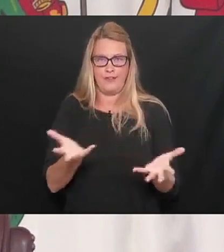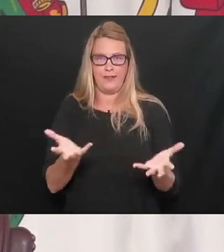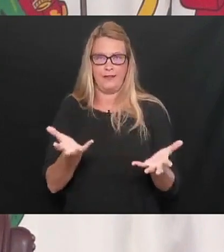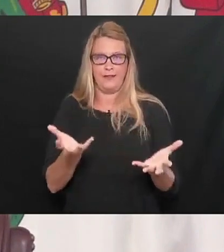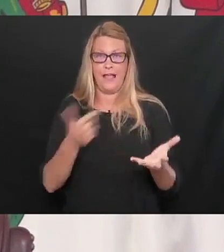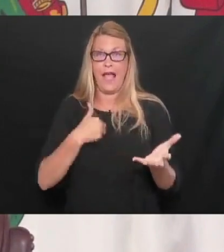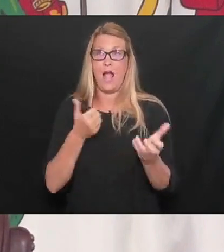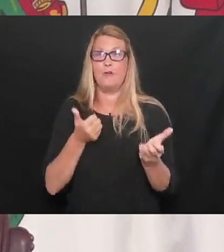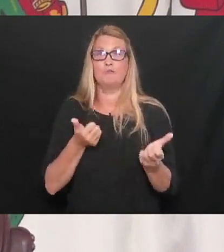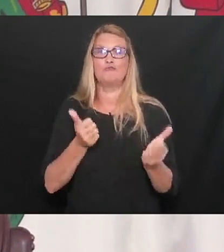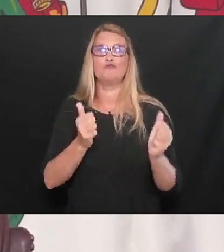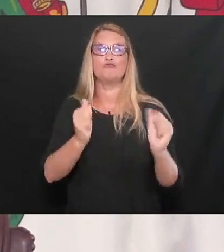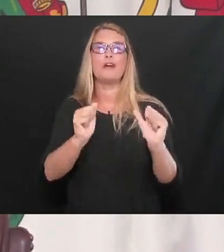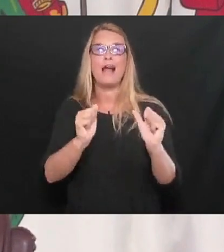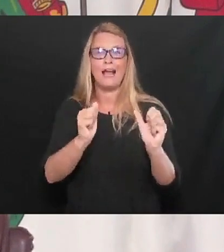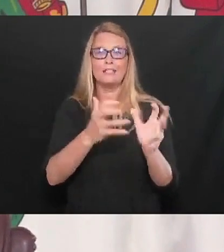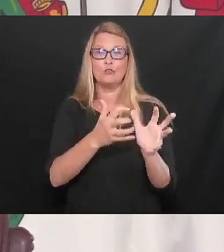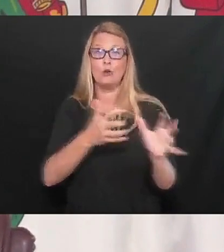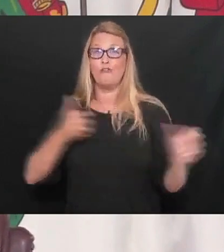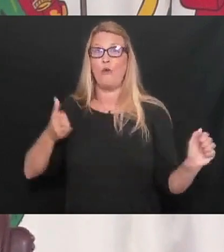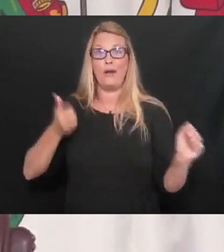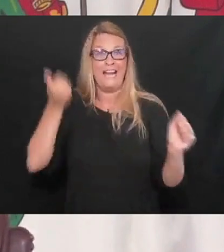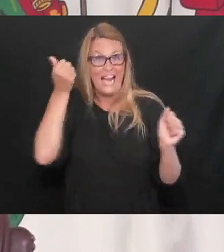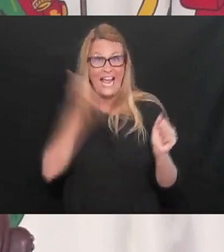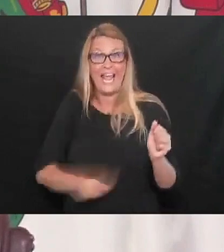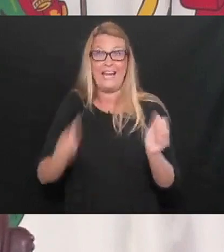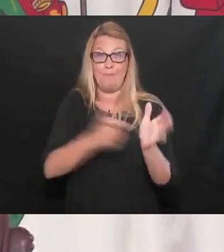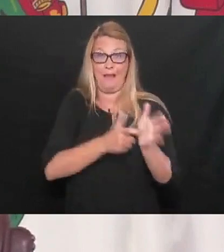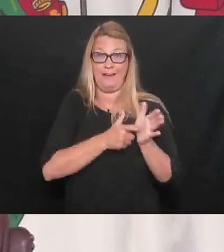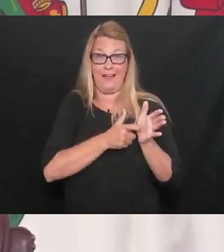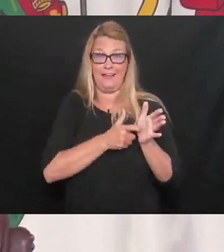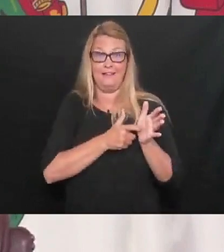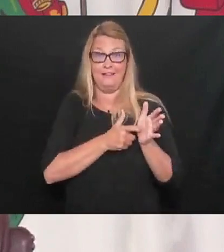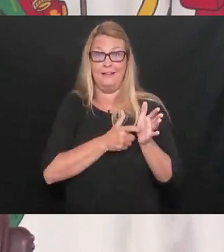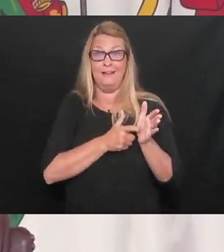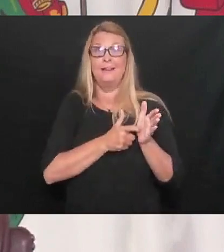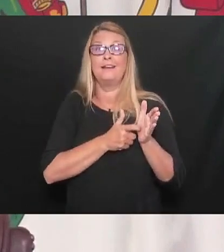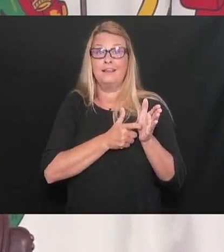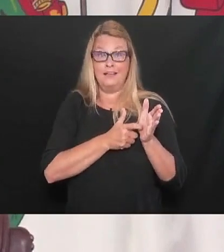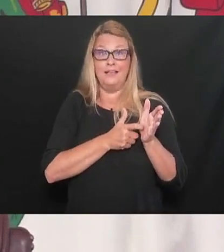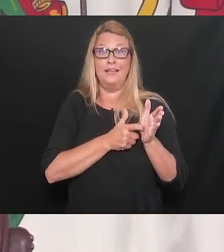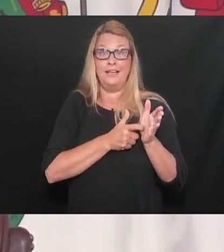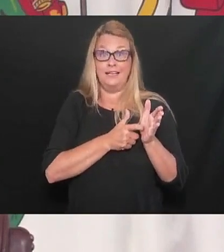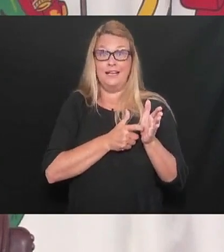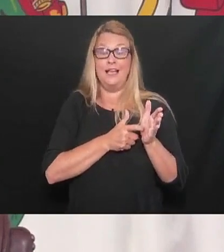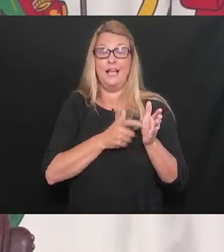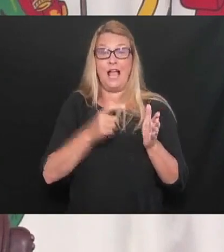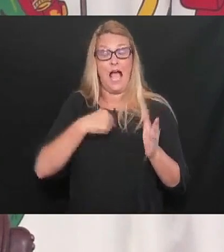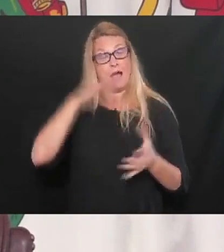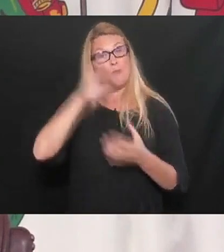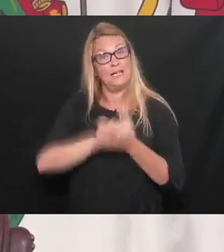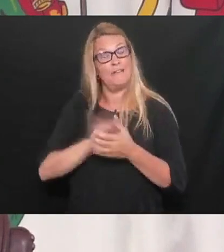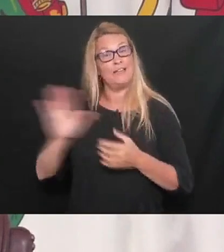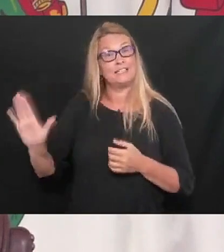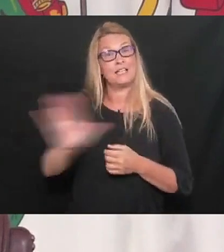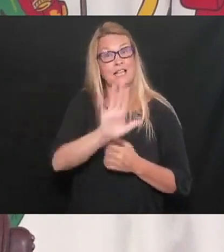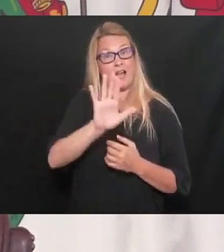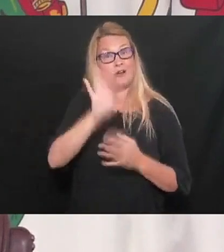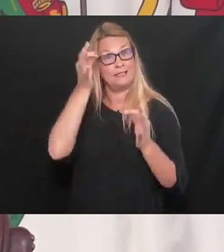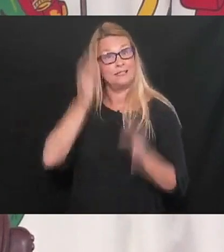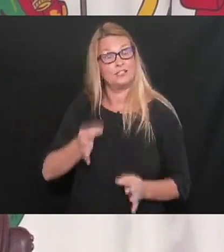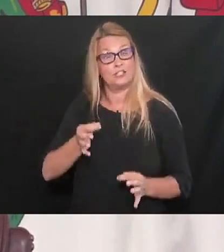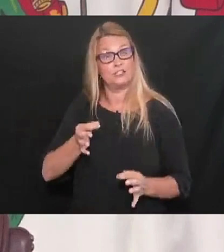trying with all in me to stay away from mandates and everything. And absolutely, I believe it should be people's choice, but without